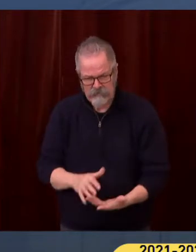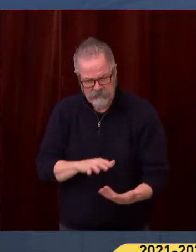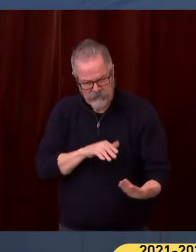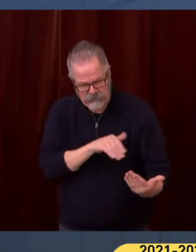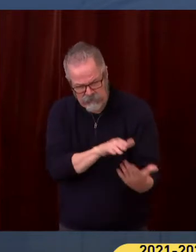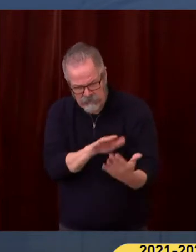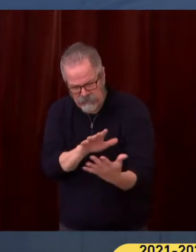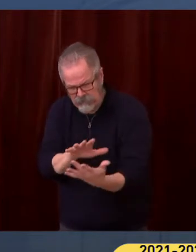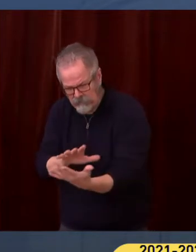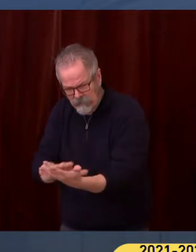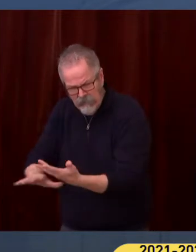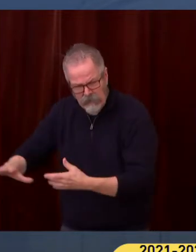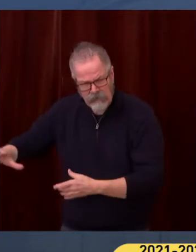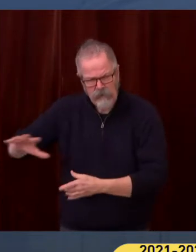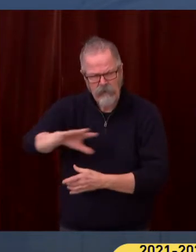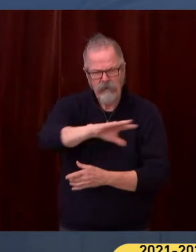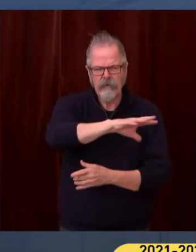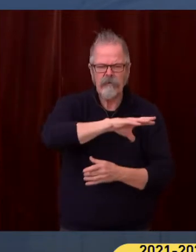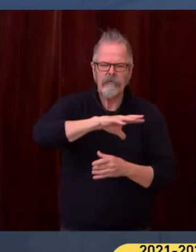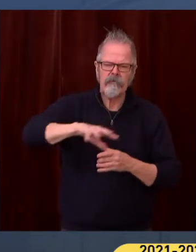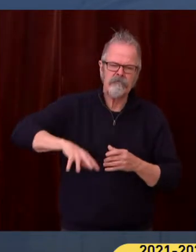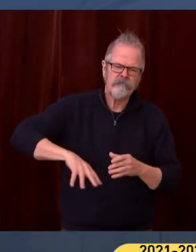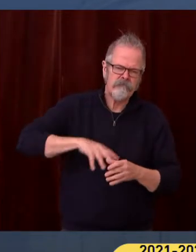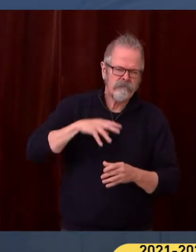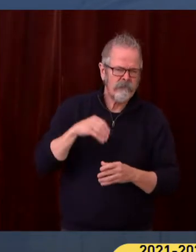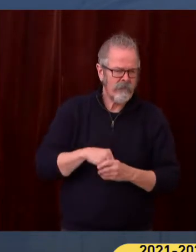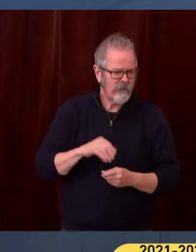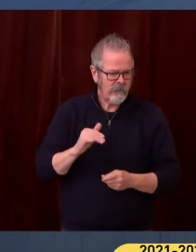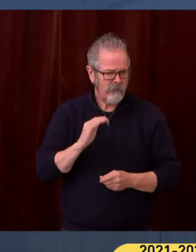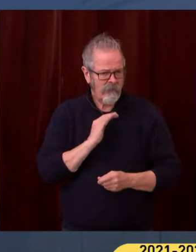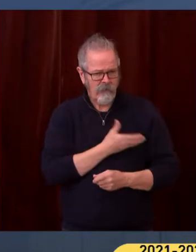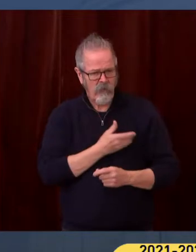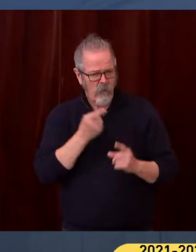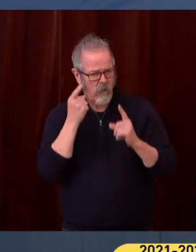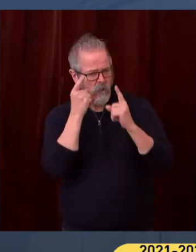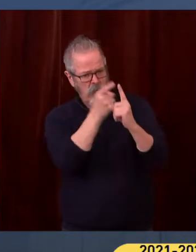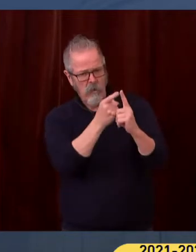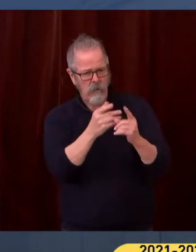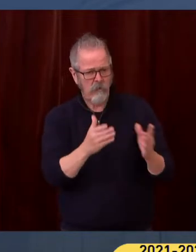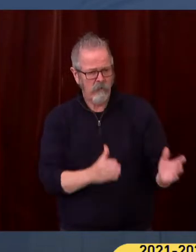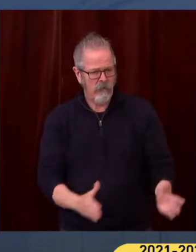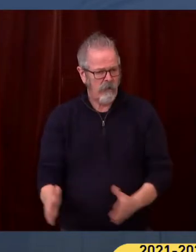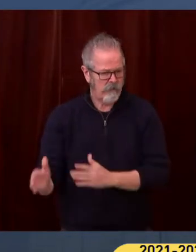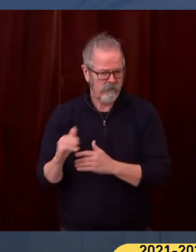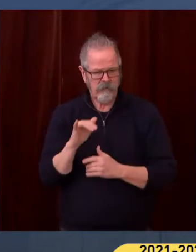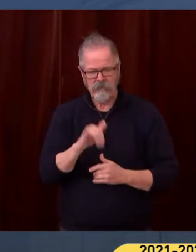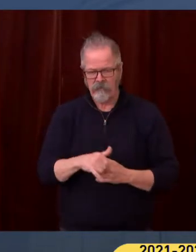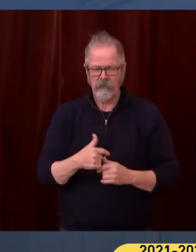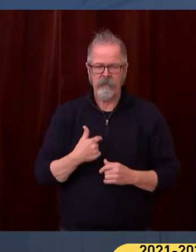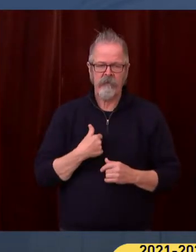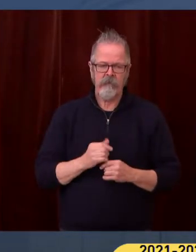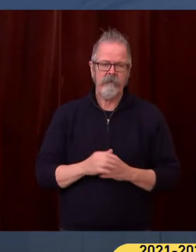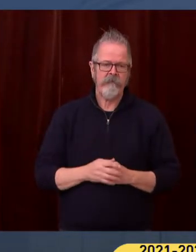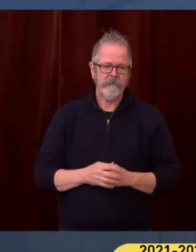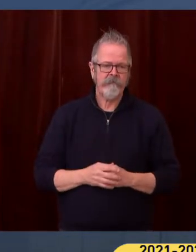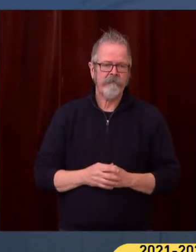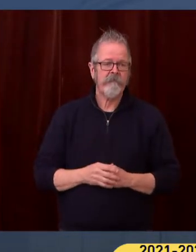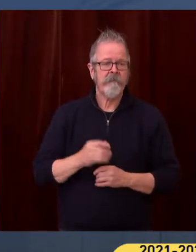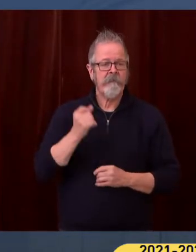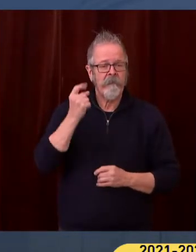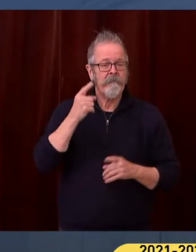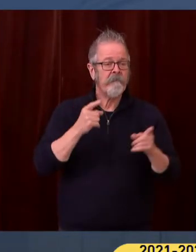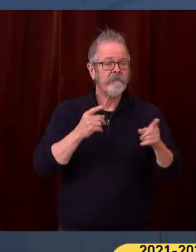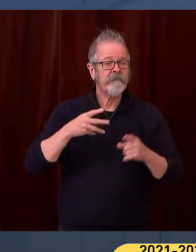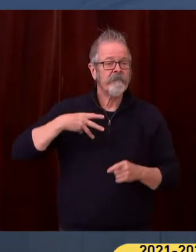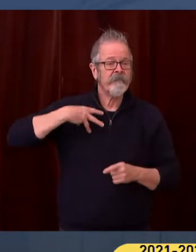And I may note too is that we've, look, we've created a legal obligation by the state of Washington to reduce climate emissions.